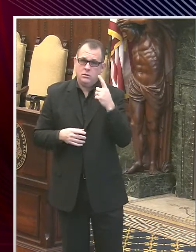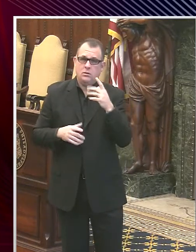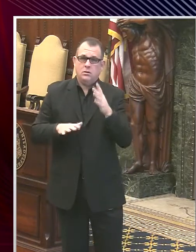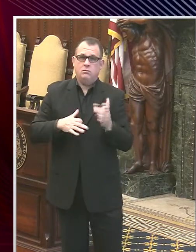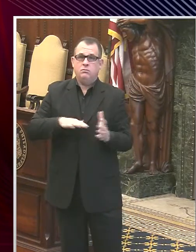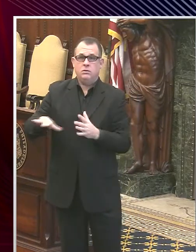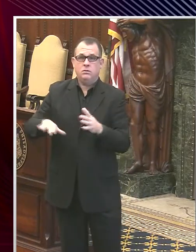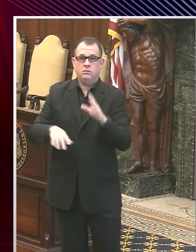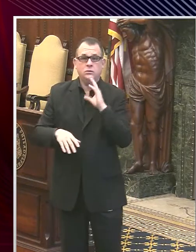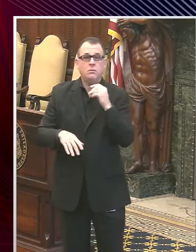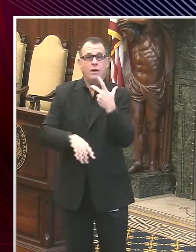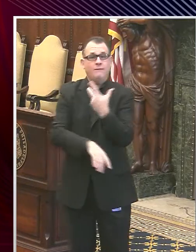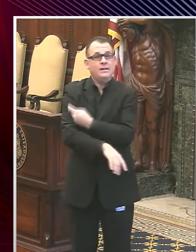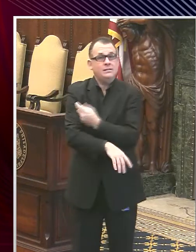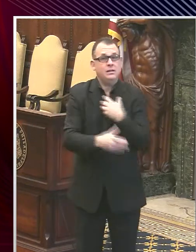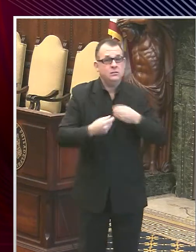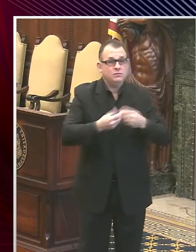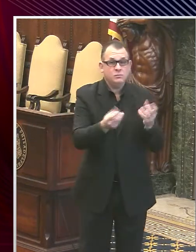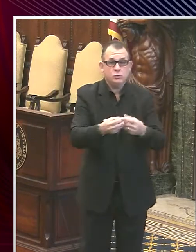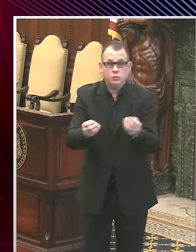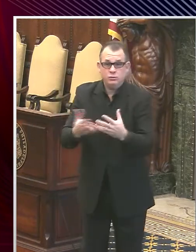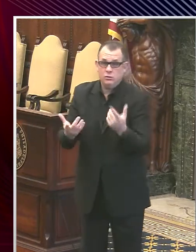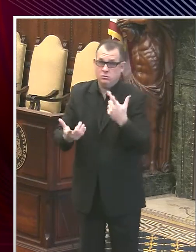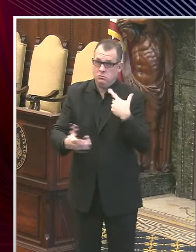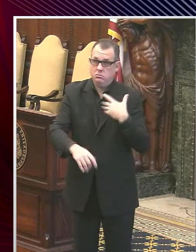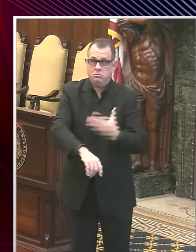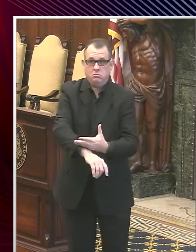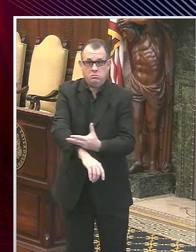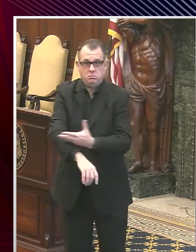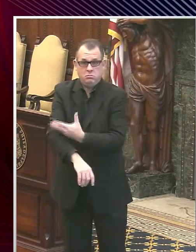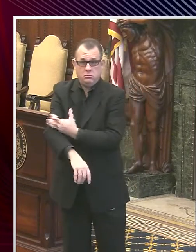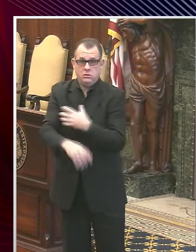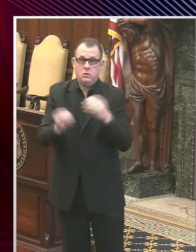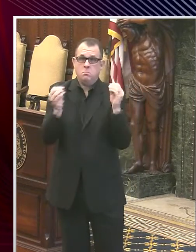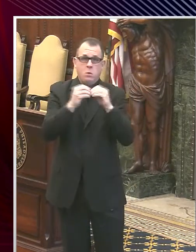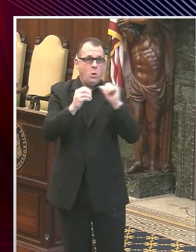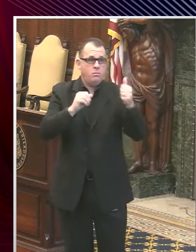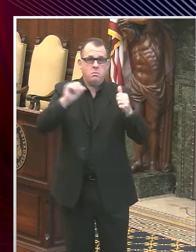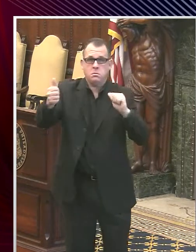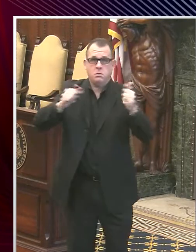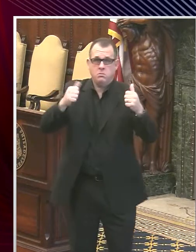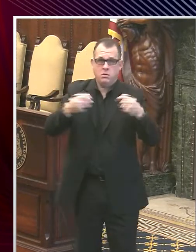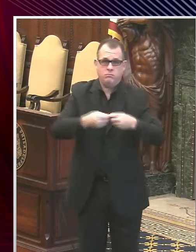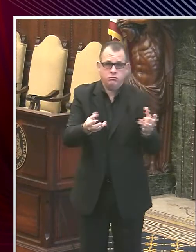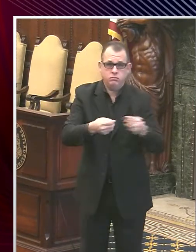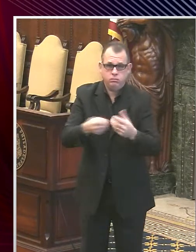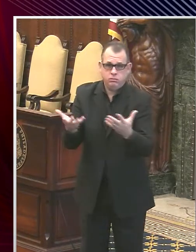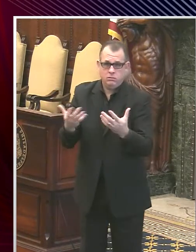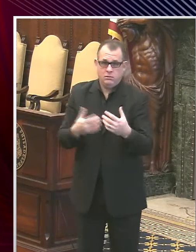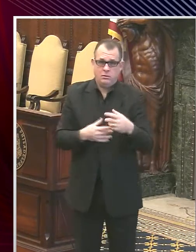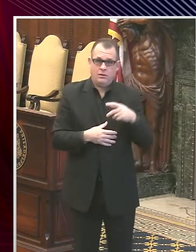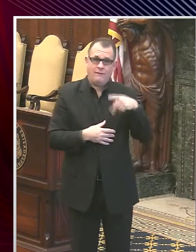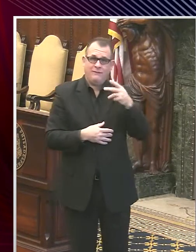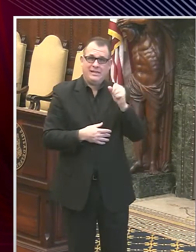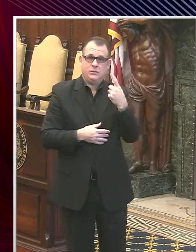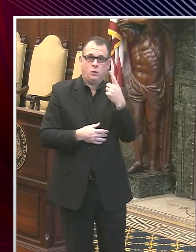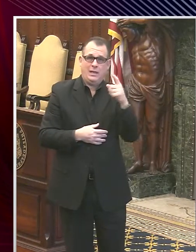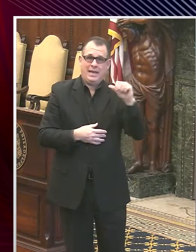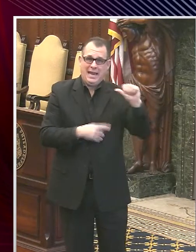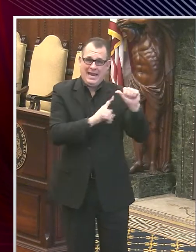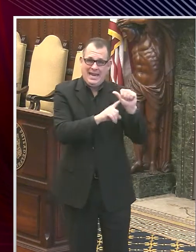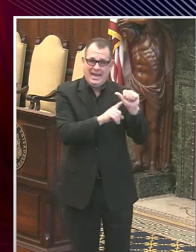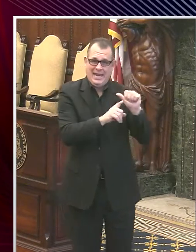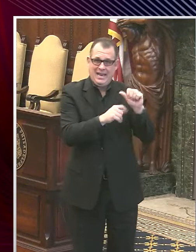program? Our distribution is improving, and it's now growing to additional sites. We're still working on phase 1A.